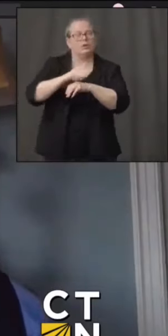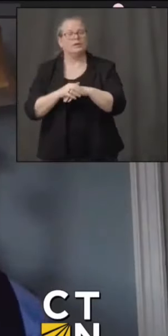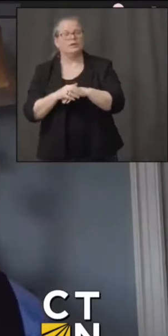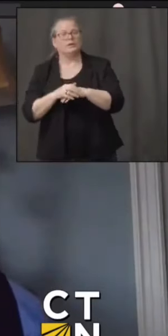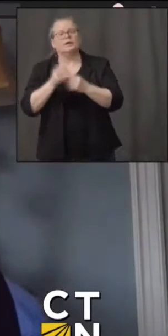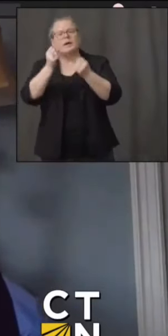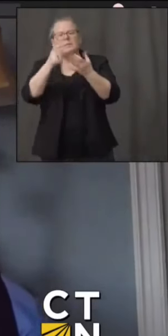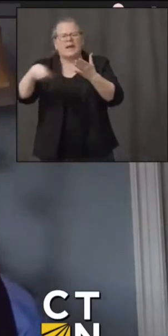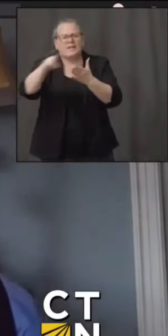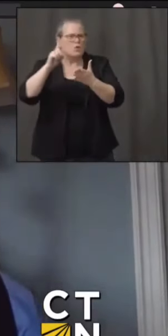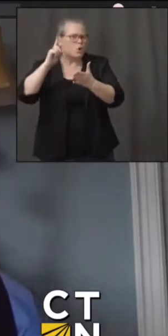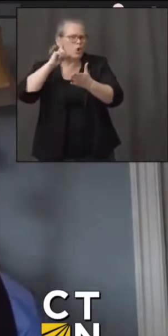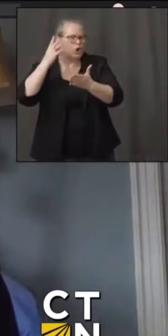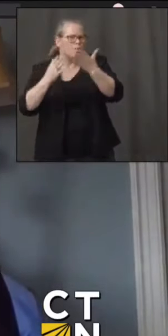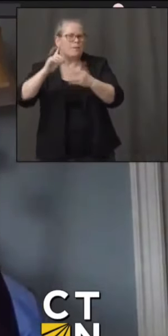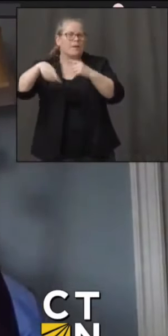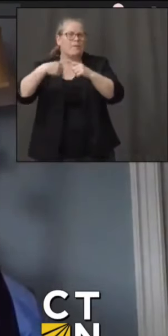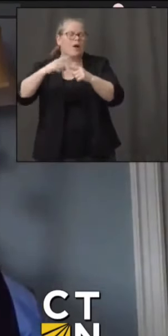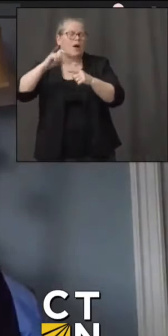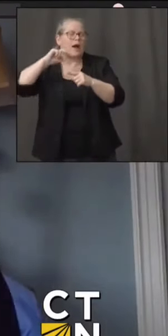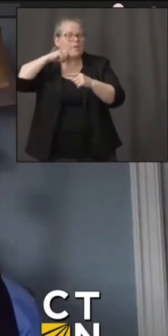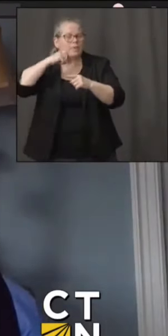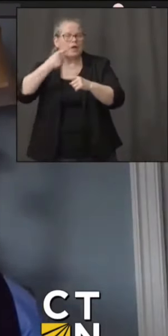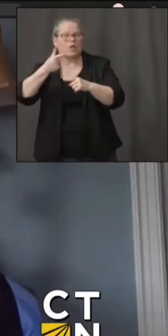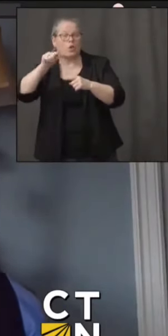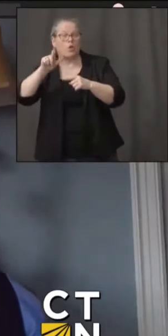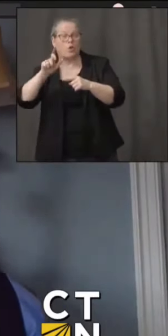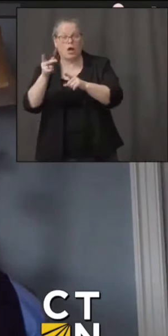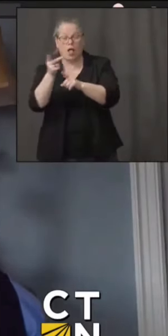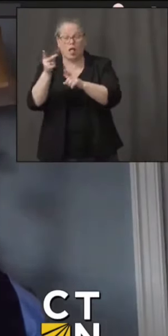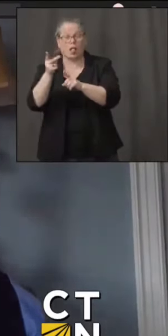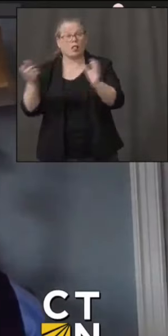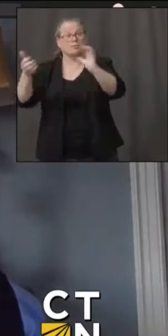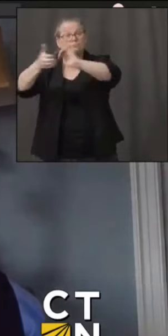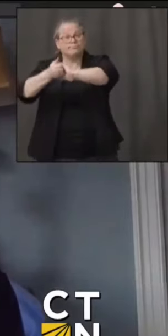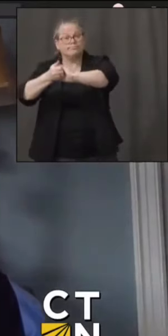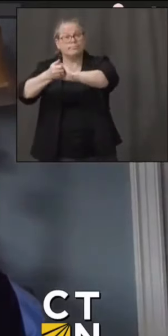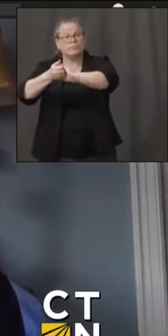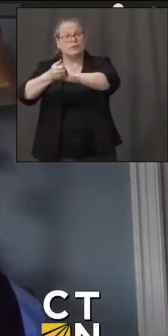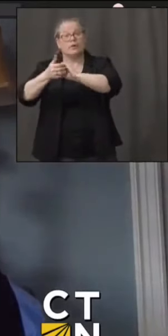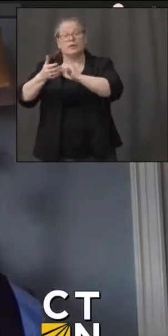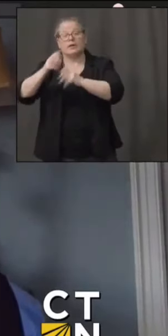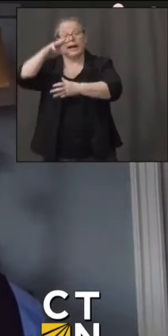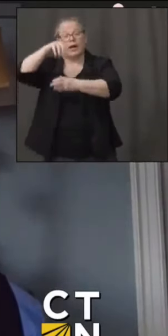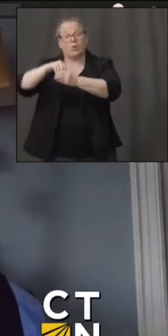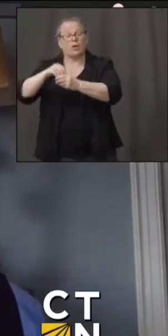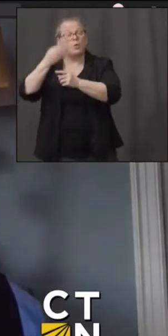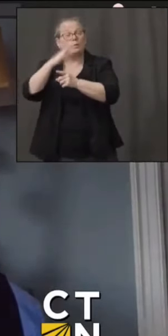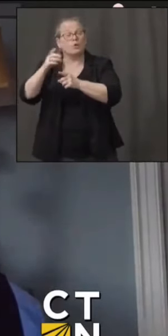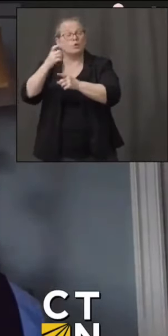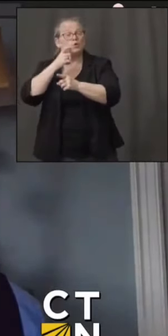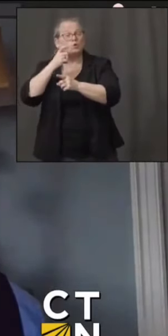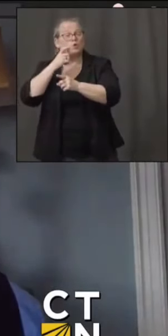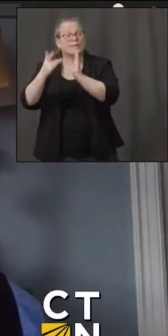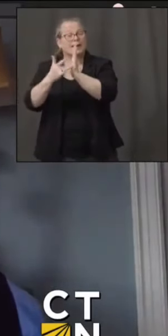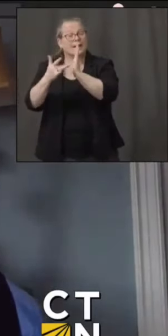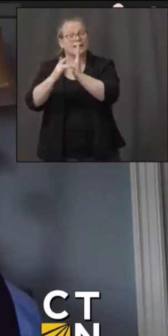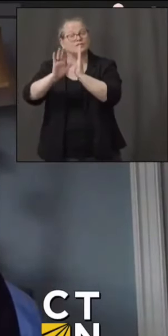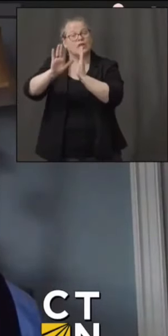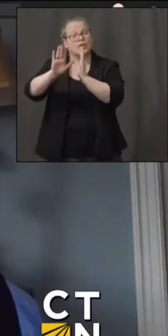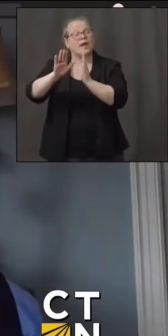solution, which involves Bluetooth. These are new technologies which may be available in